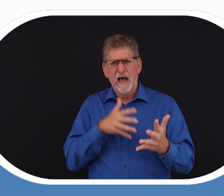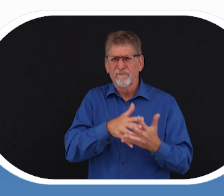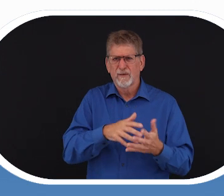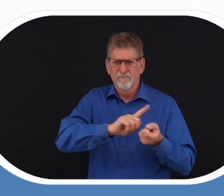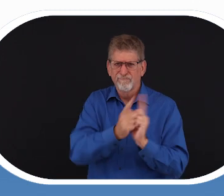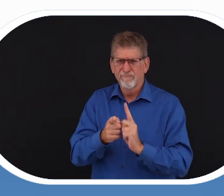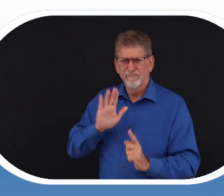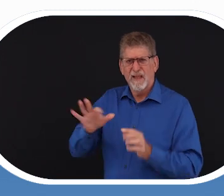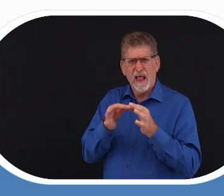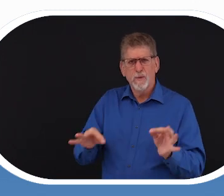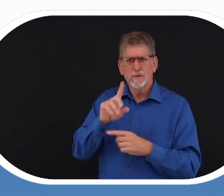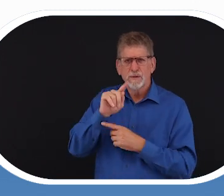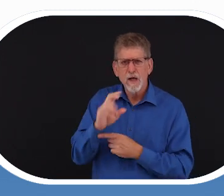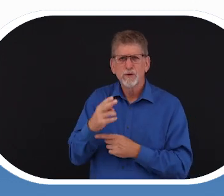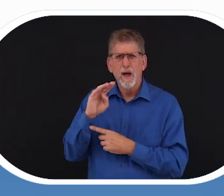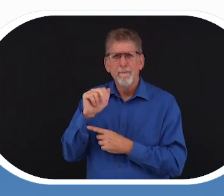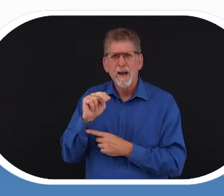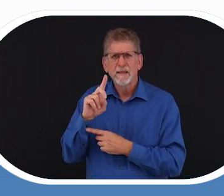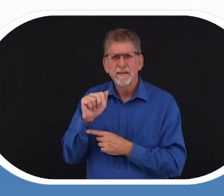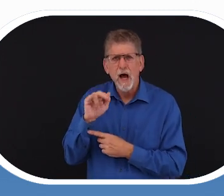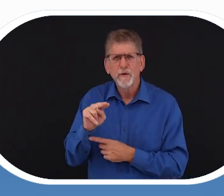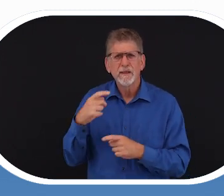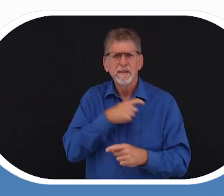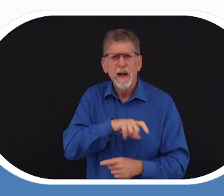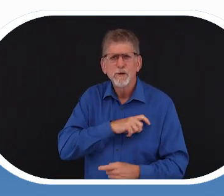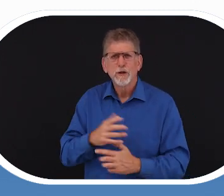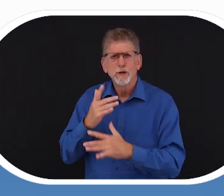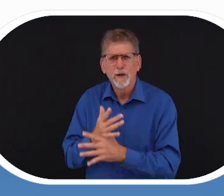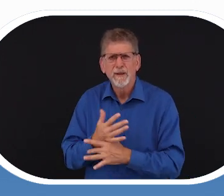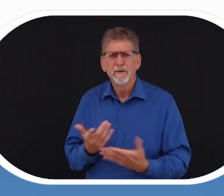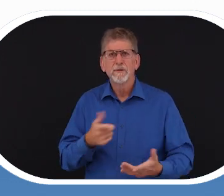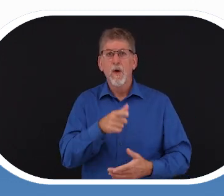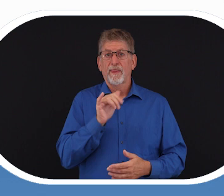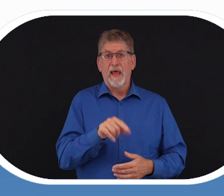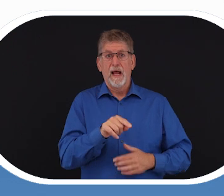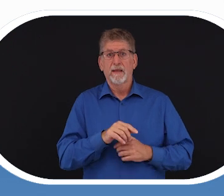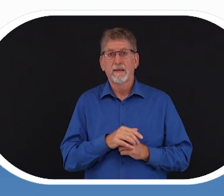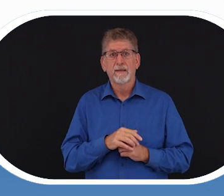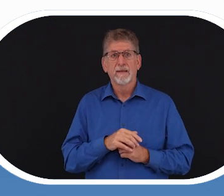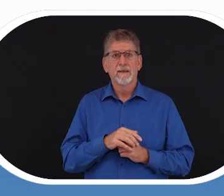total, Project Sidewalk users have contributed over 1.5 million data points.